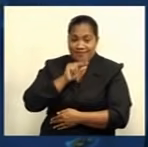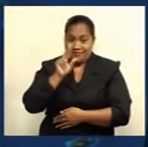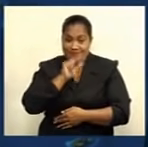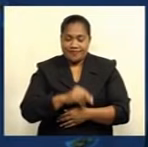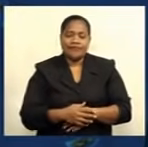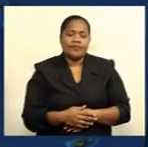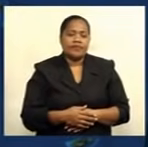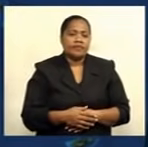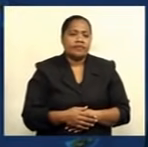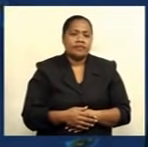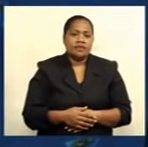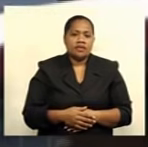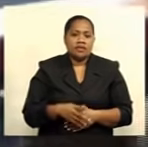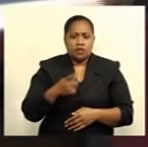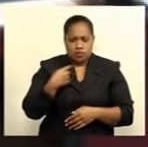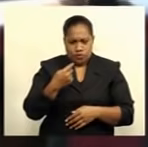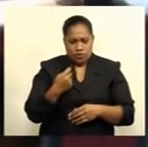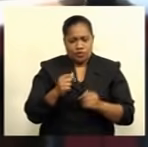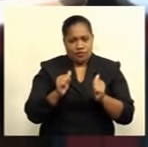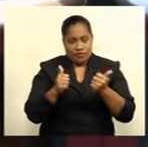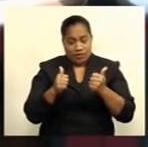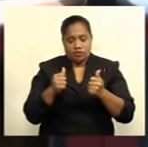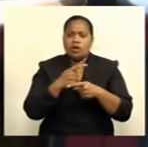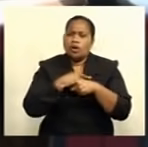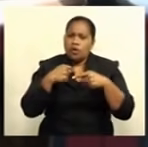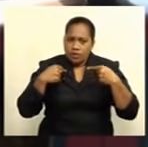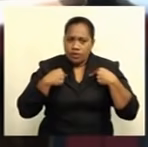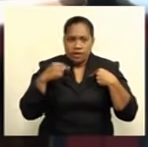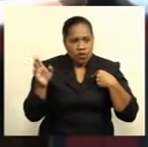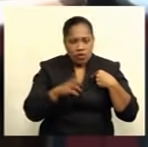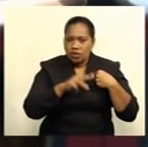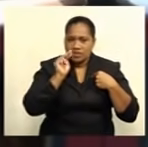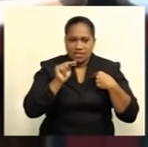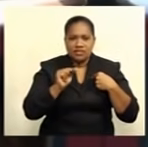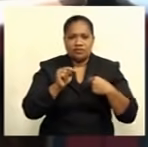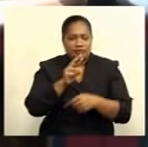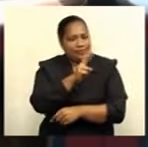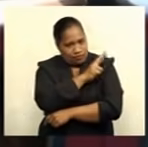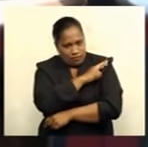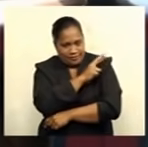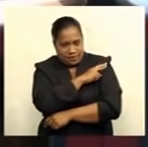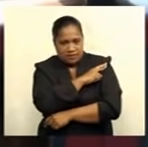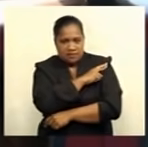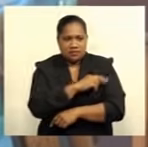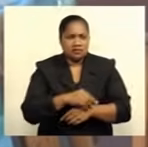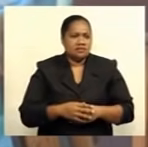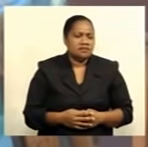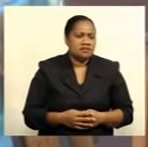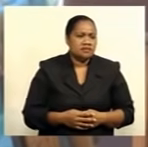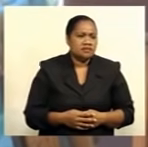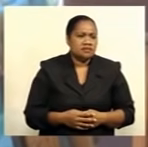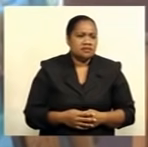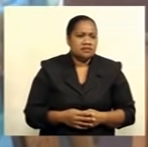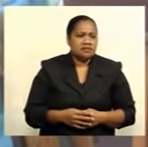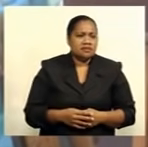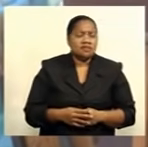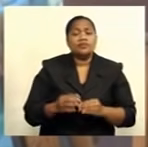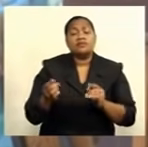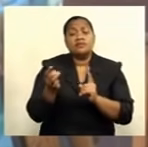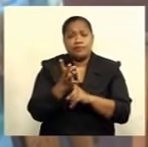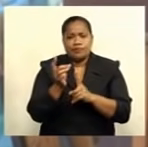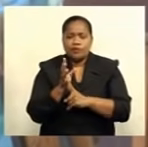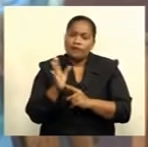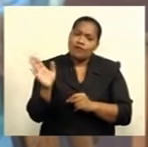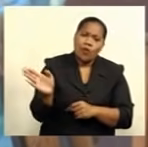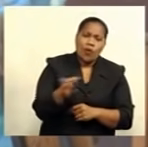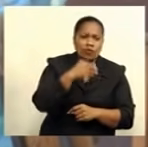This war is about to end. We all have to play our part. The frontliners are doing all they can to fight the battle, so it's crucial for all